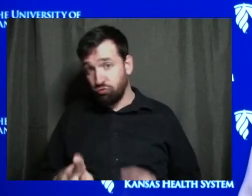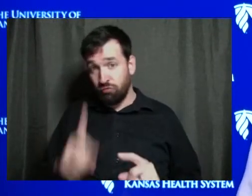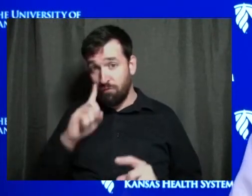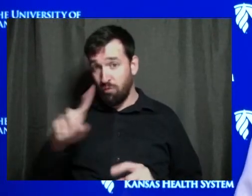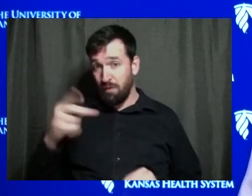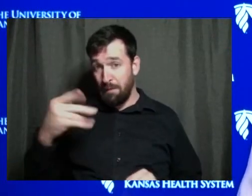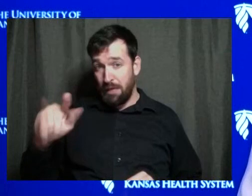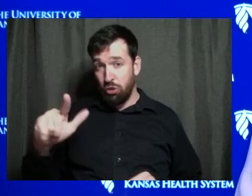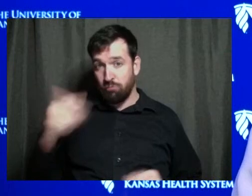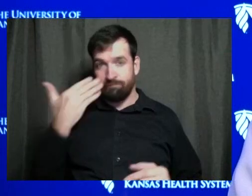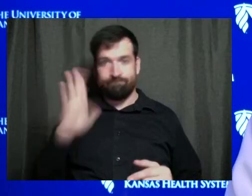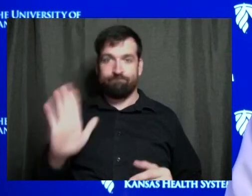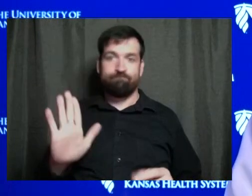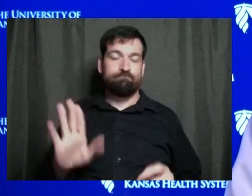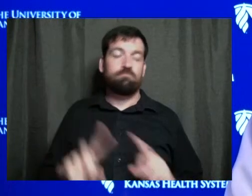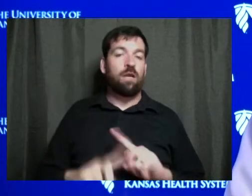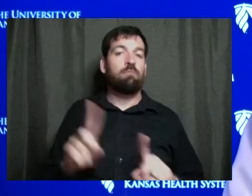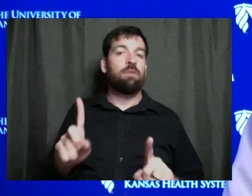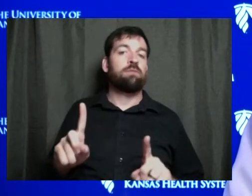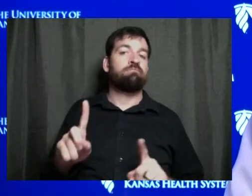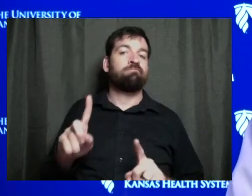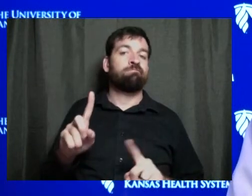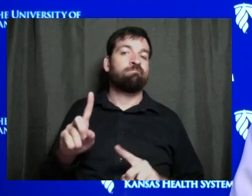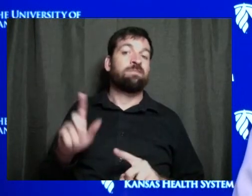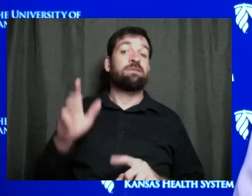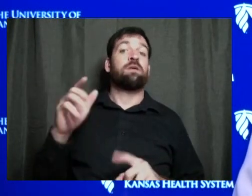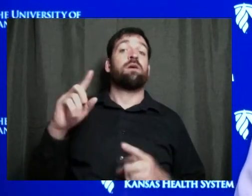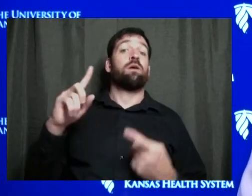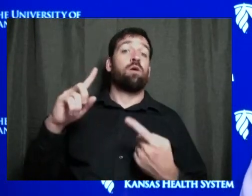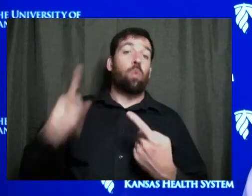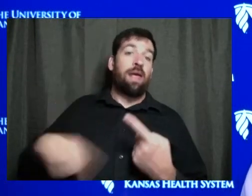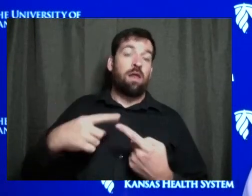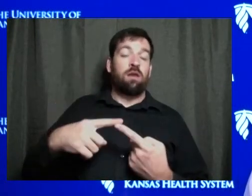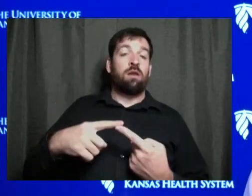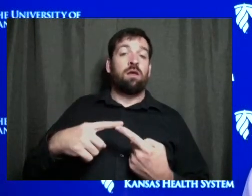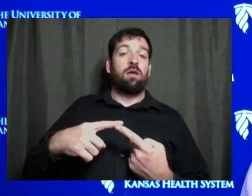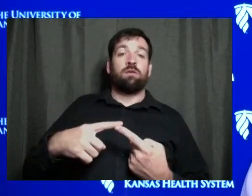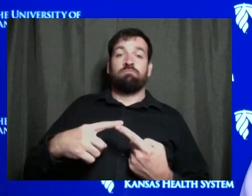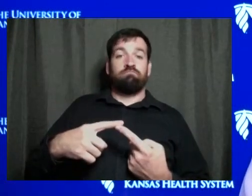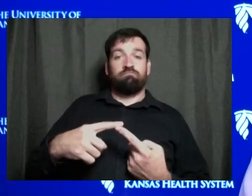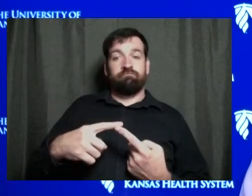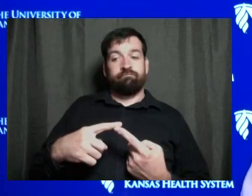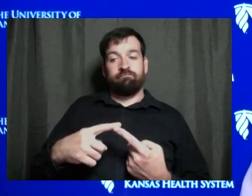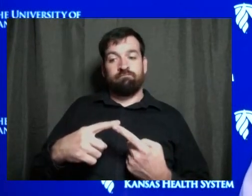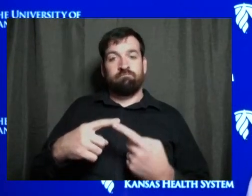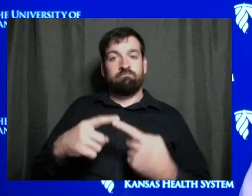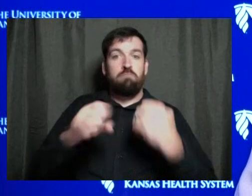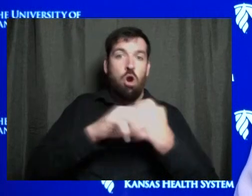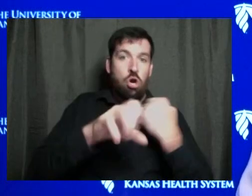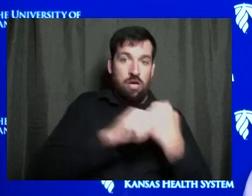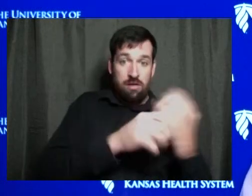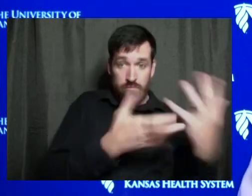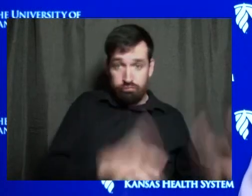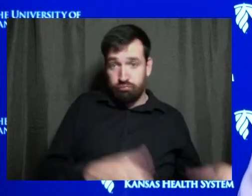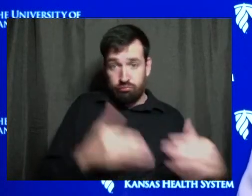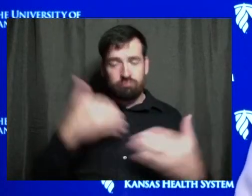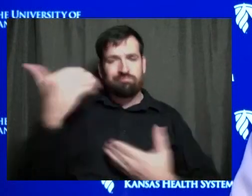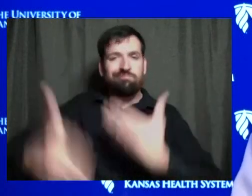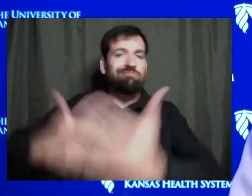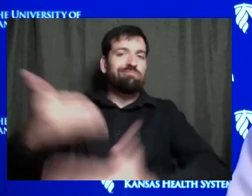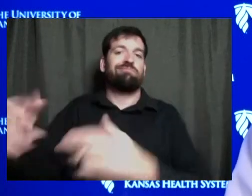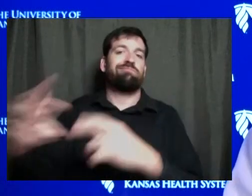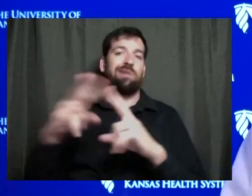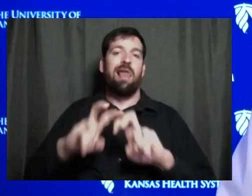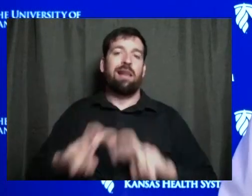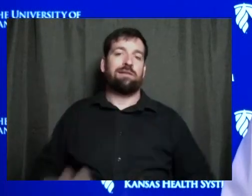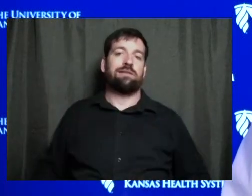those are questions that will be answered as you get into any post-marketing continued analysis